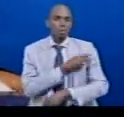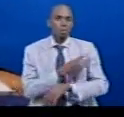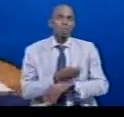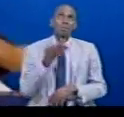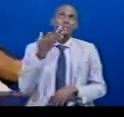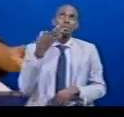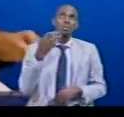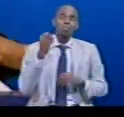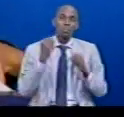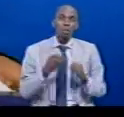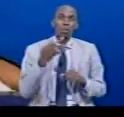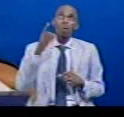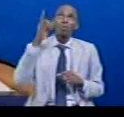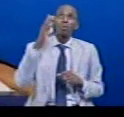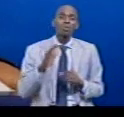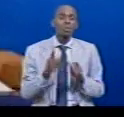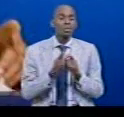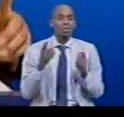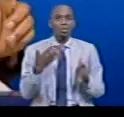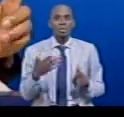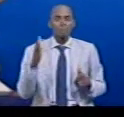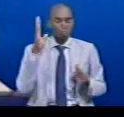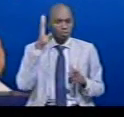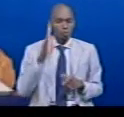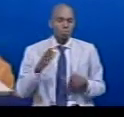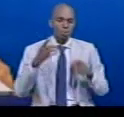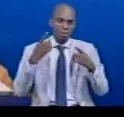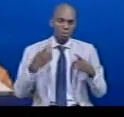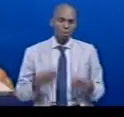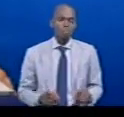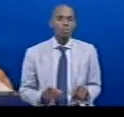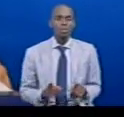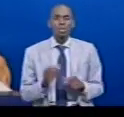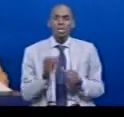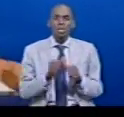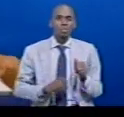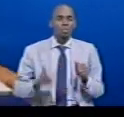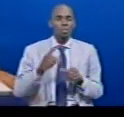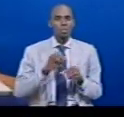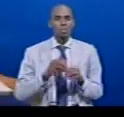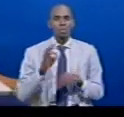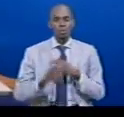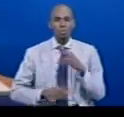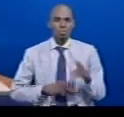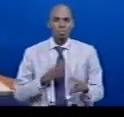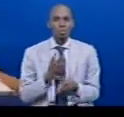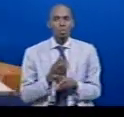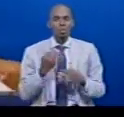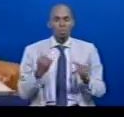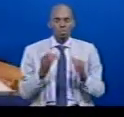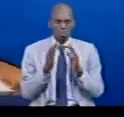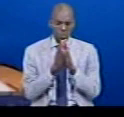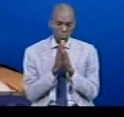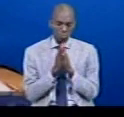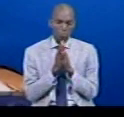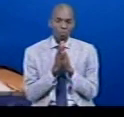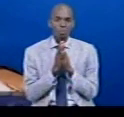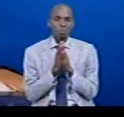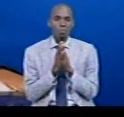things will take place here in Alpha location and all over the world. Open your mouth and pray. In